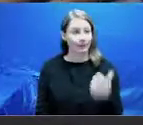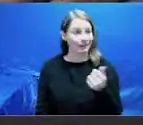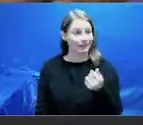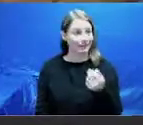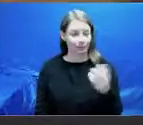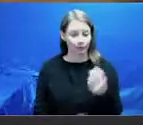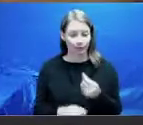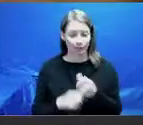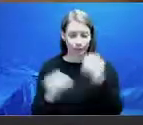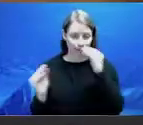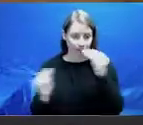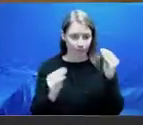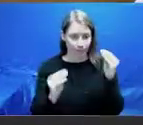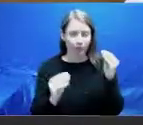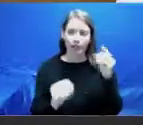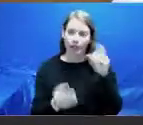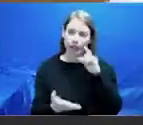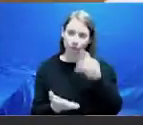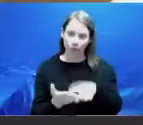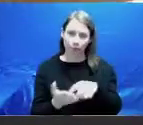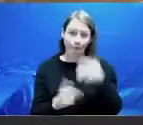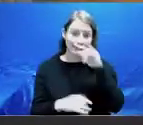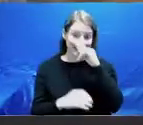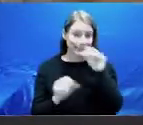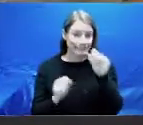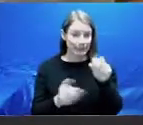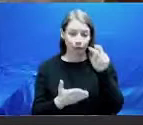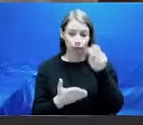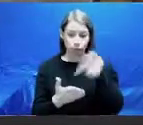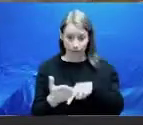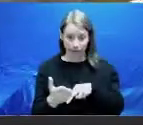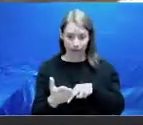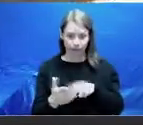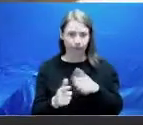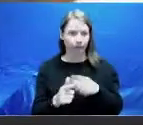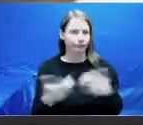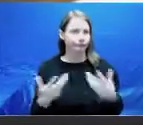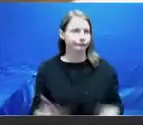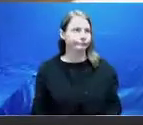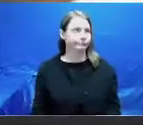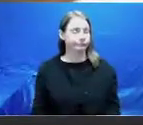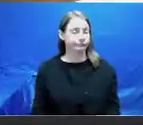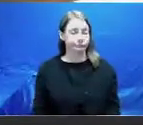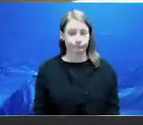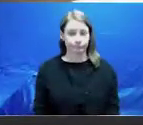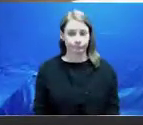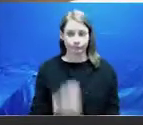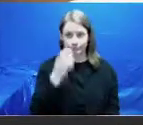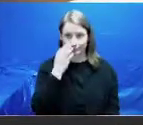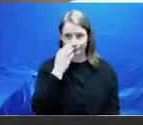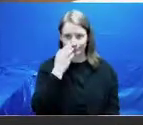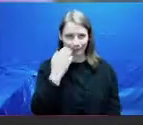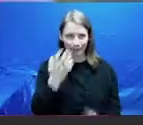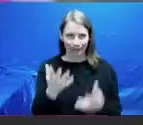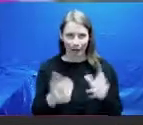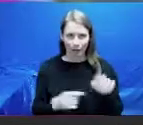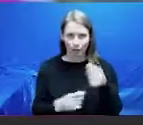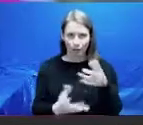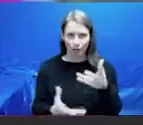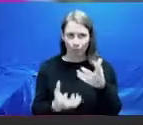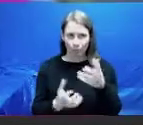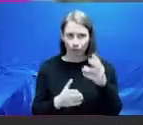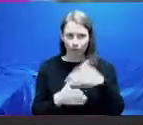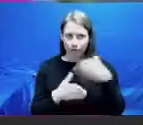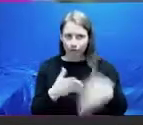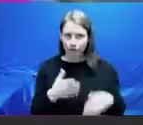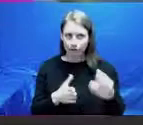kids are reading through a piece and it's done. So a lot of what they read is just read to finish. What I